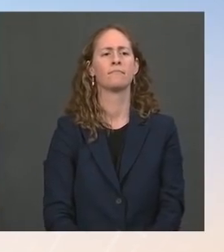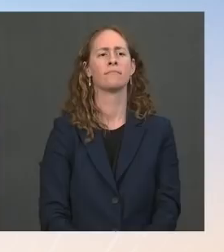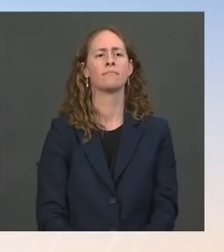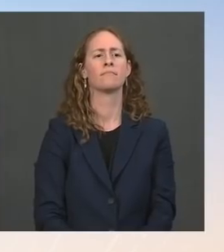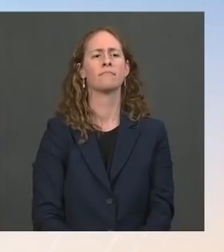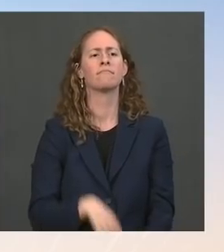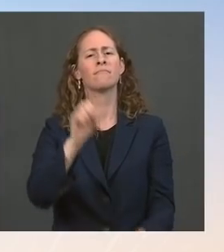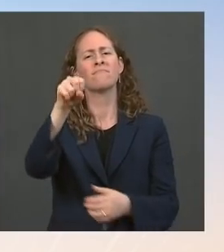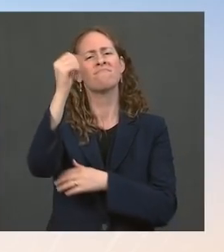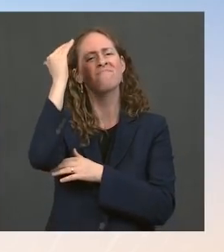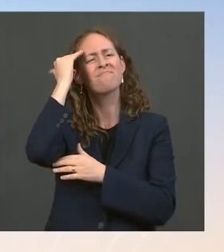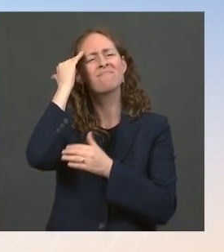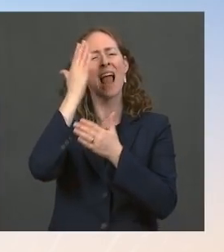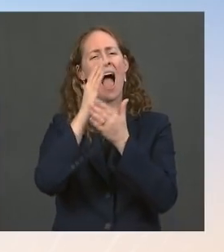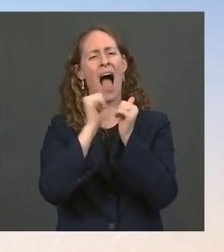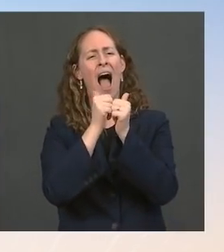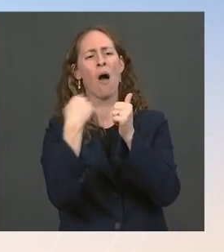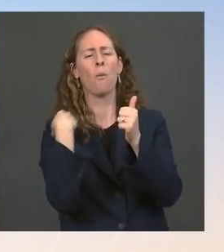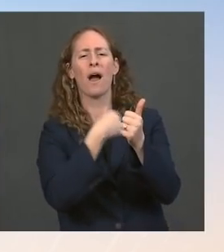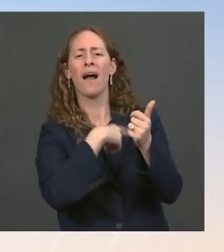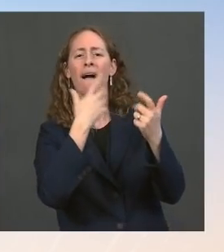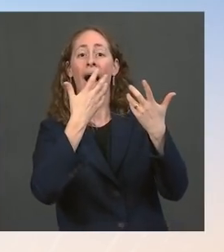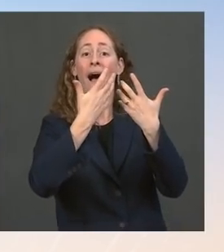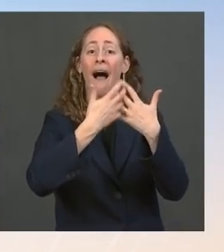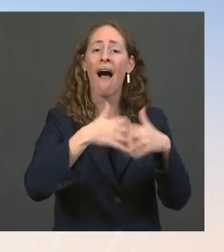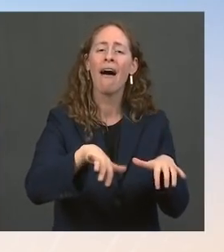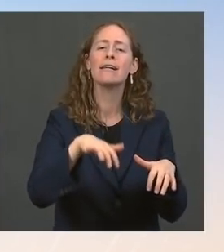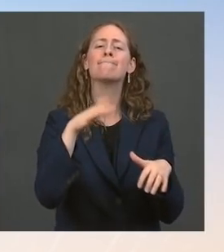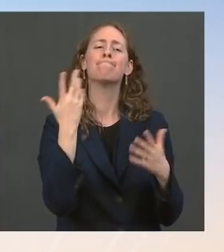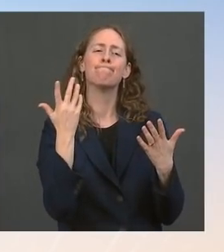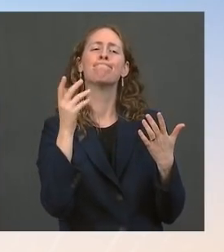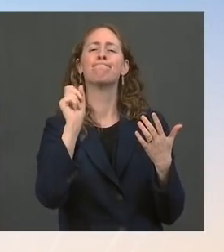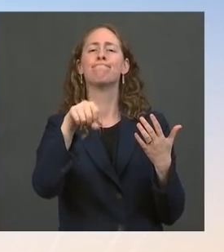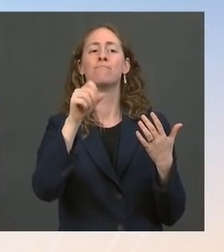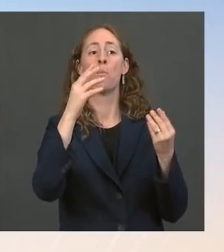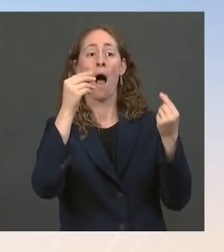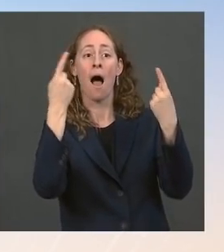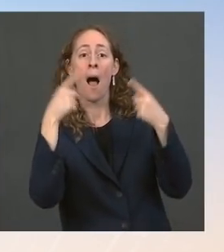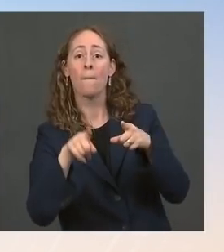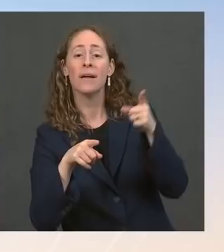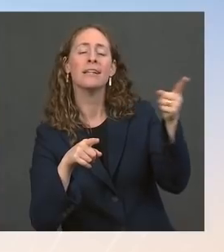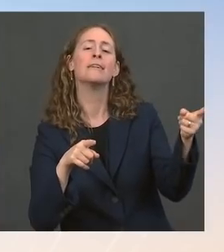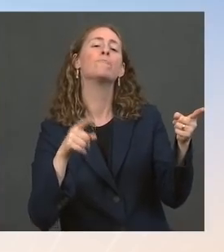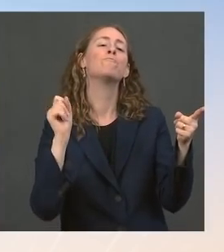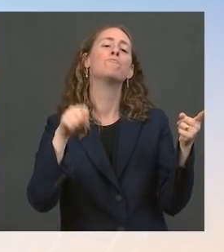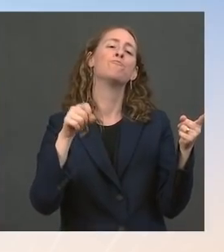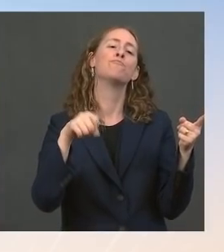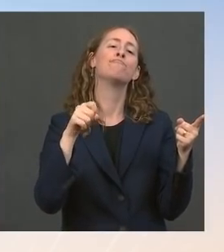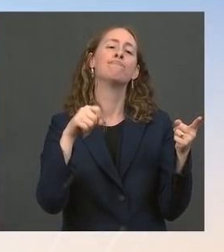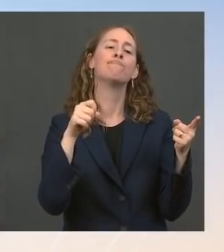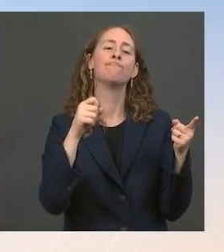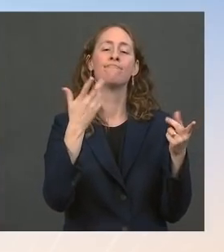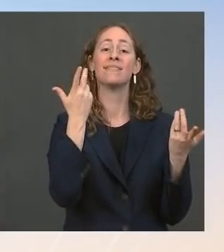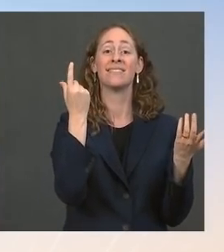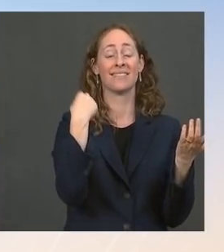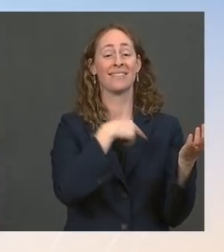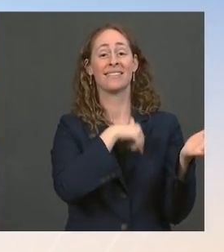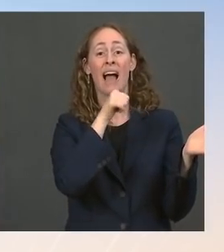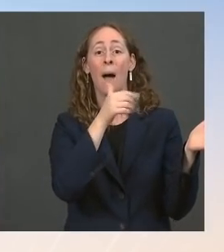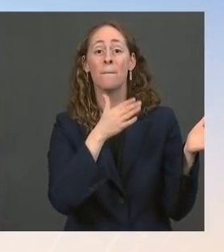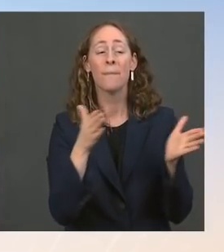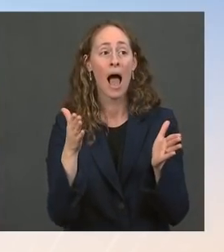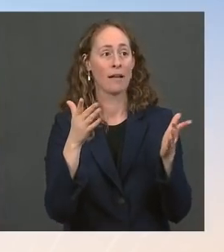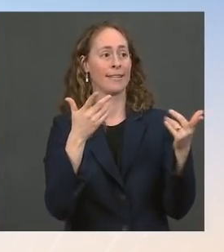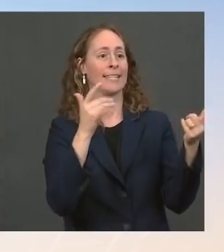of how it was handled or how all of the events transpired that were not what we had planned for. I would say